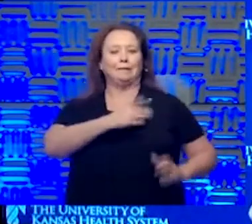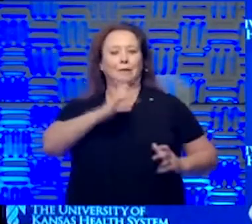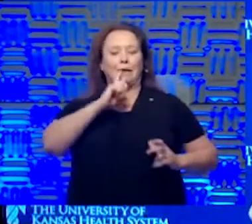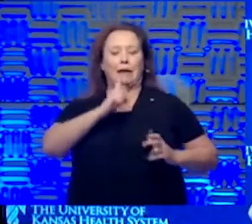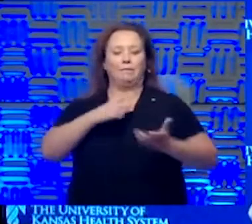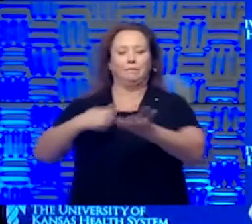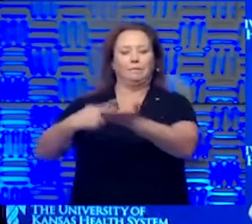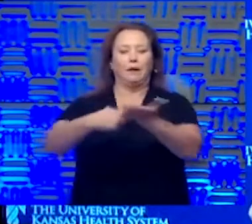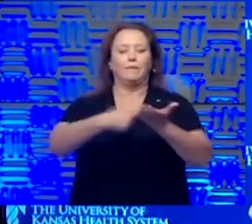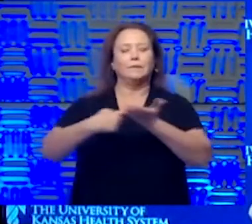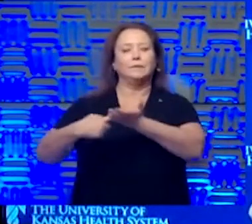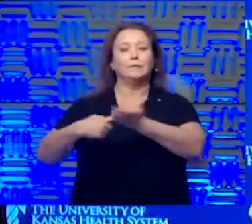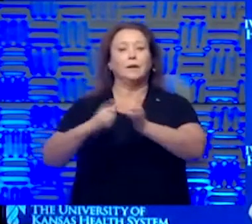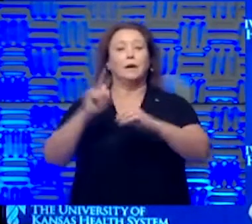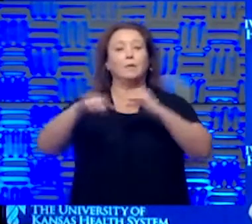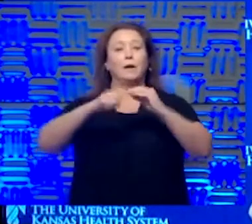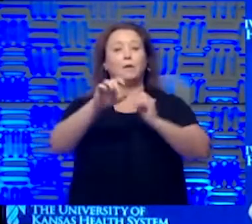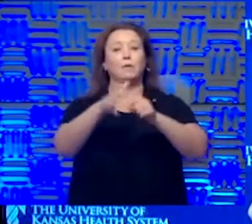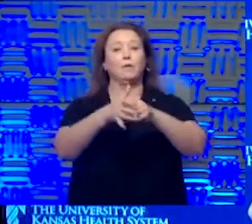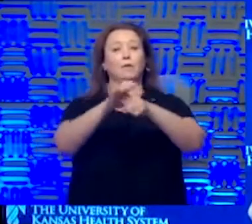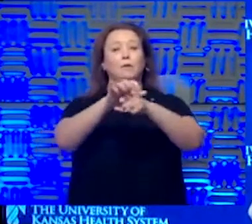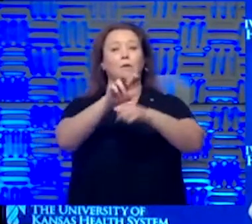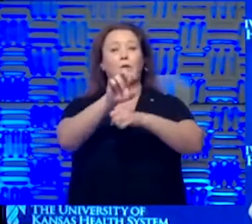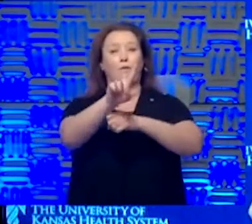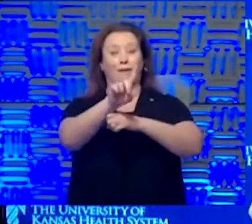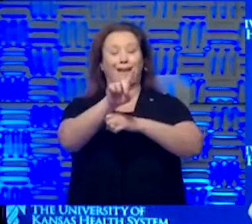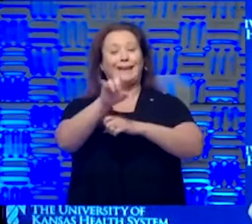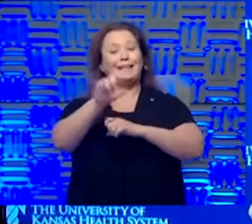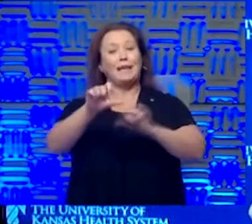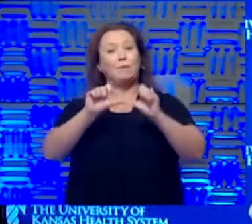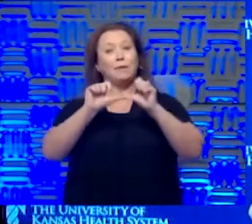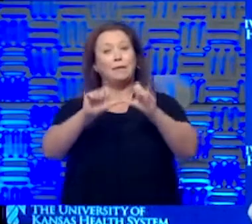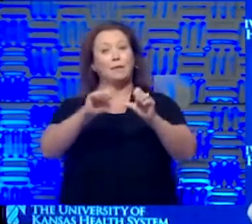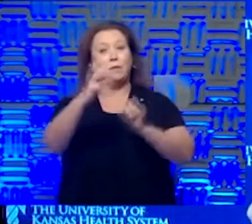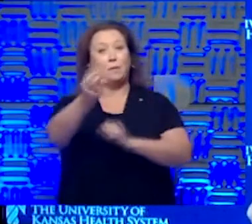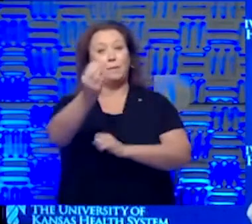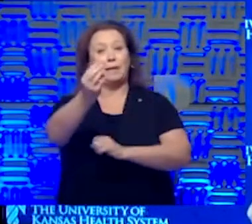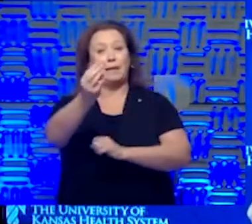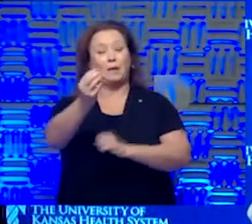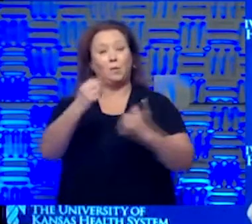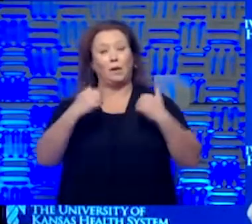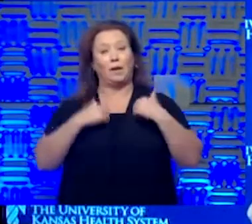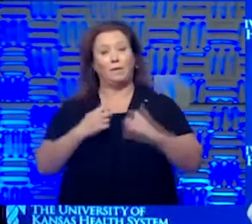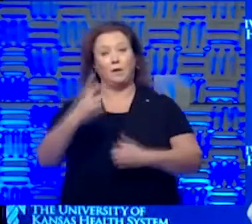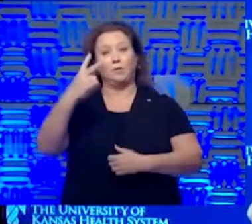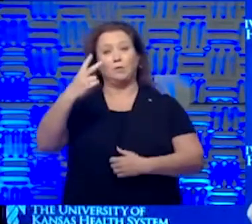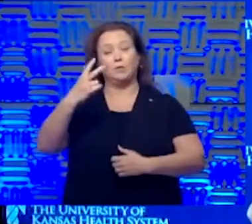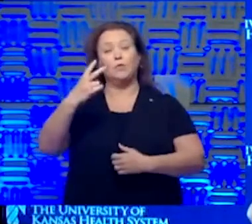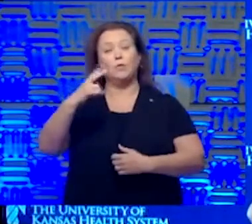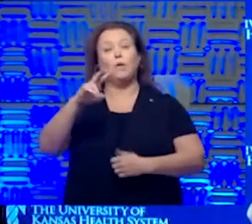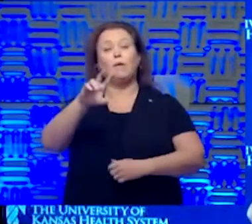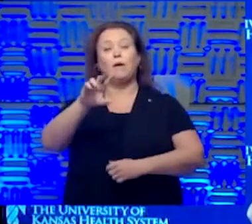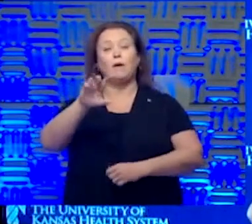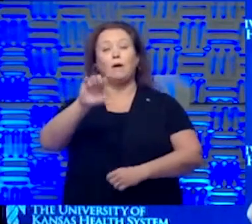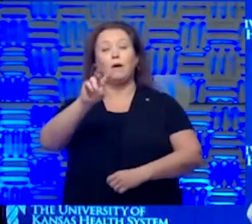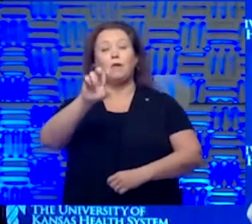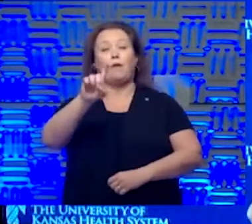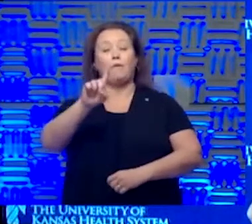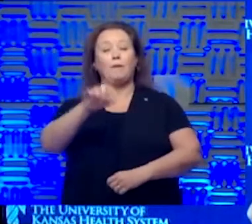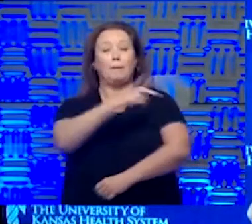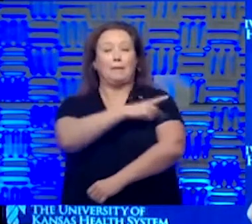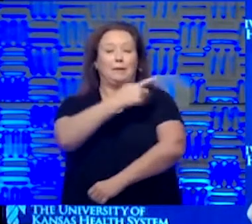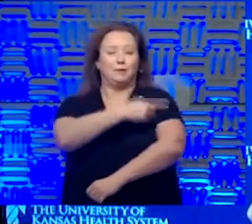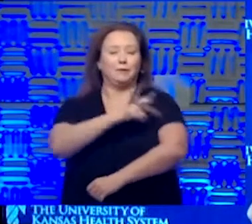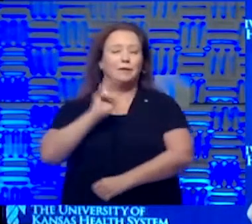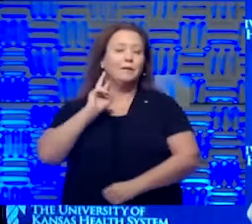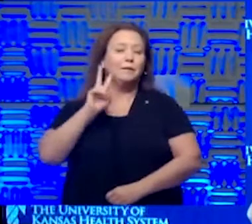about COVID. And that's going to continue on Monday. We have two COVID victims who will be with us on the